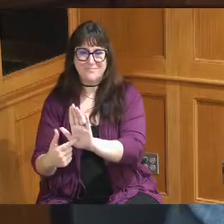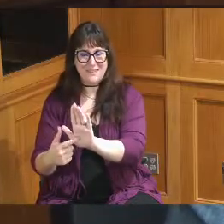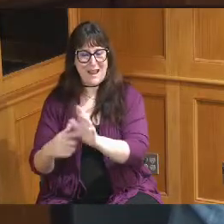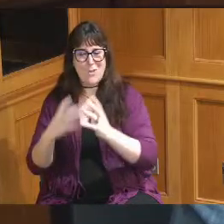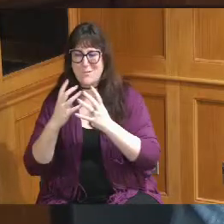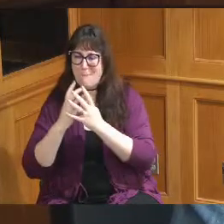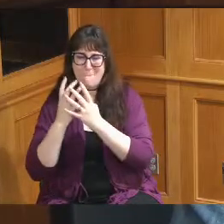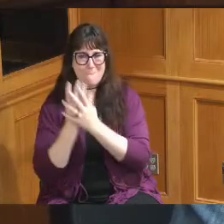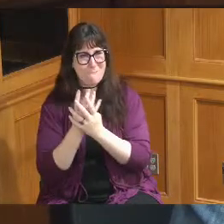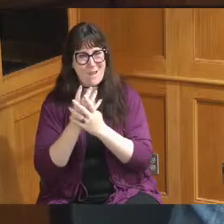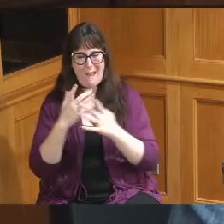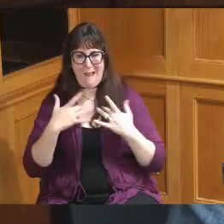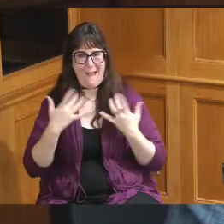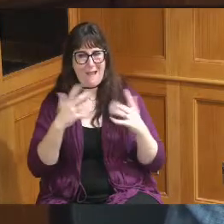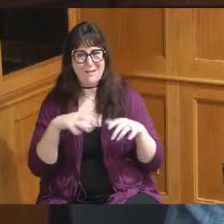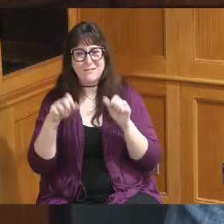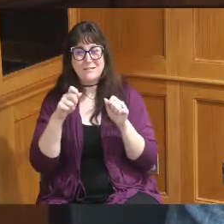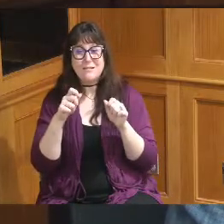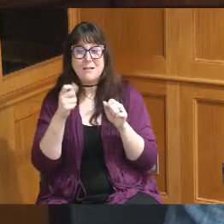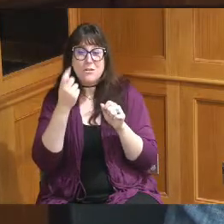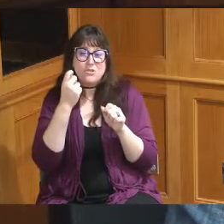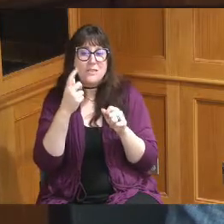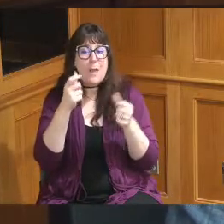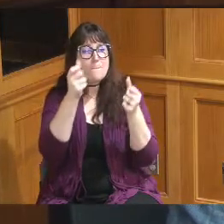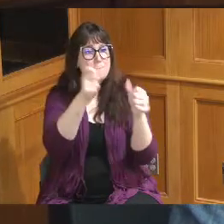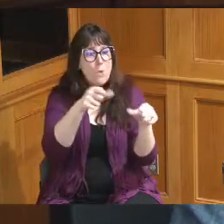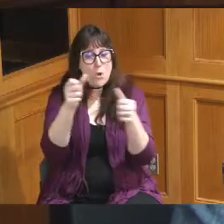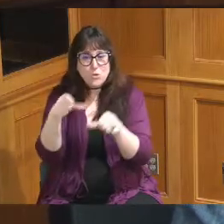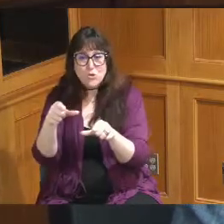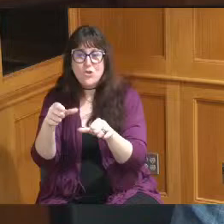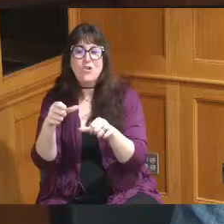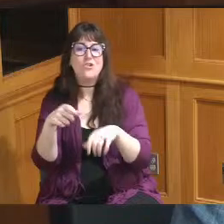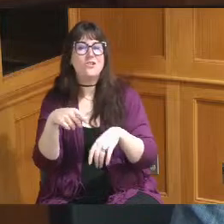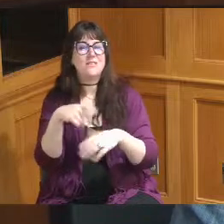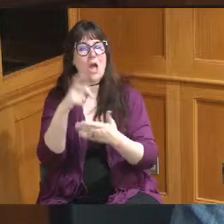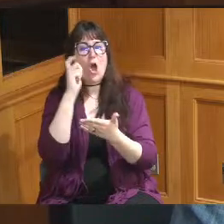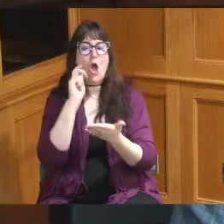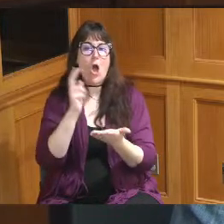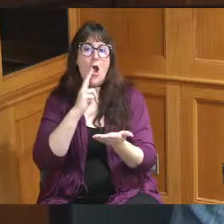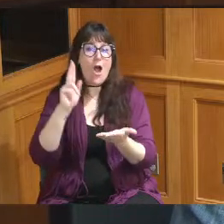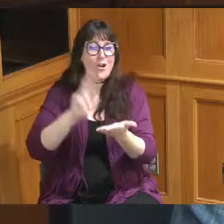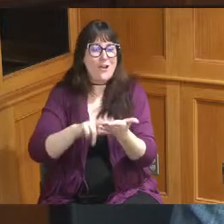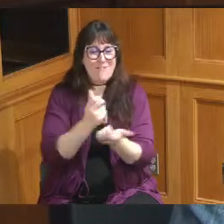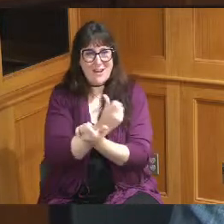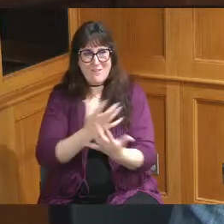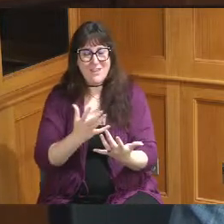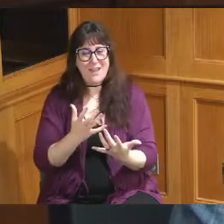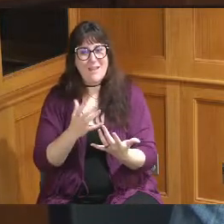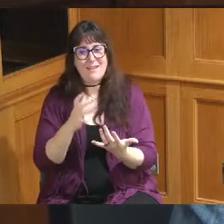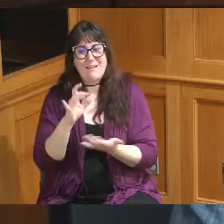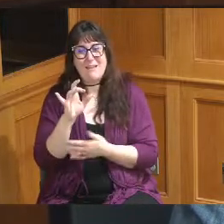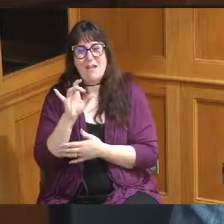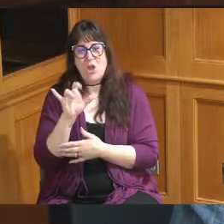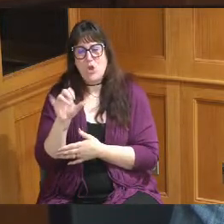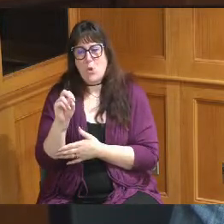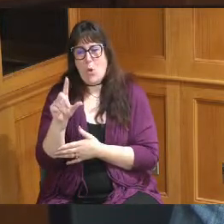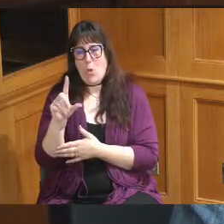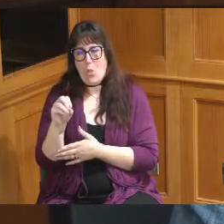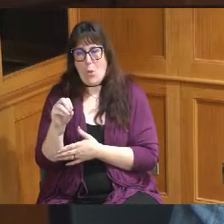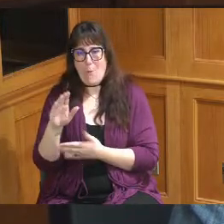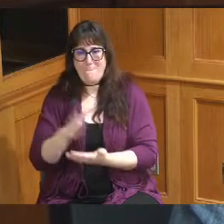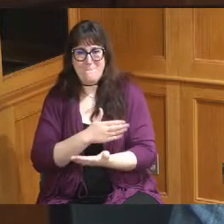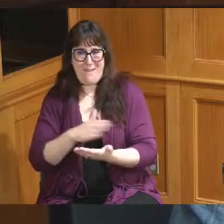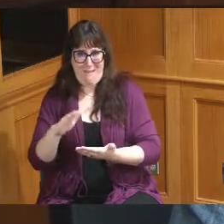have limited edition posters, and we had autograph signings, and the YOLO band performed. It's kind of like